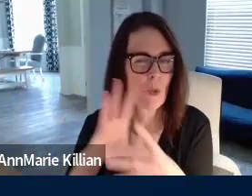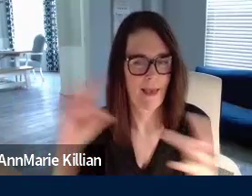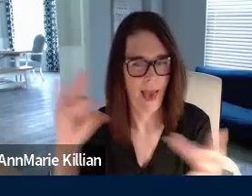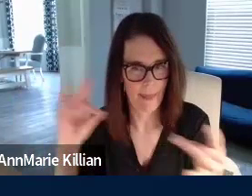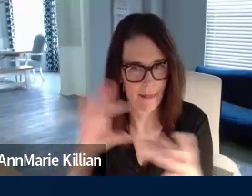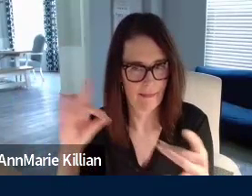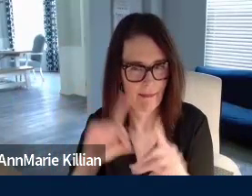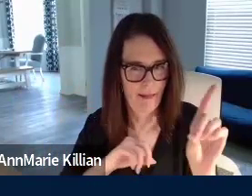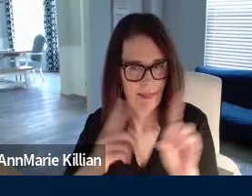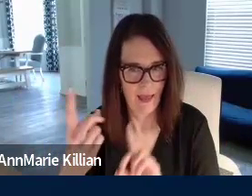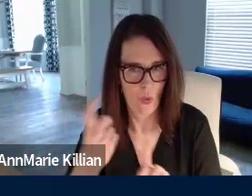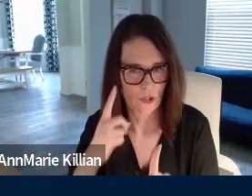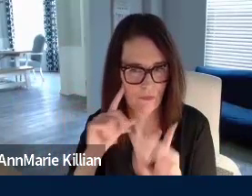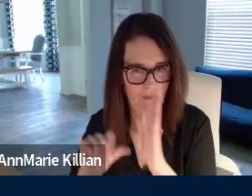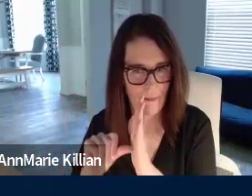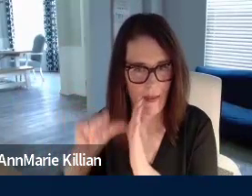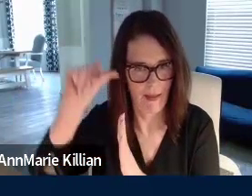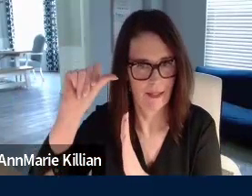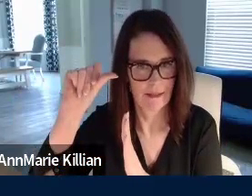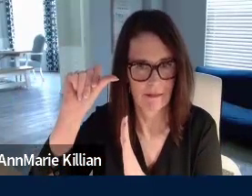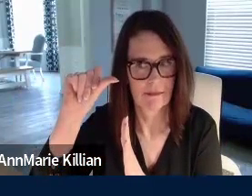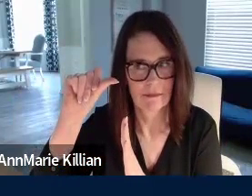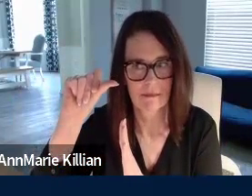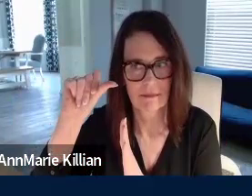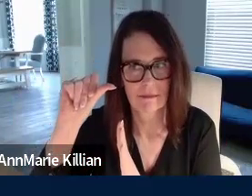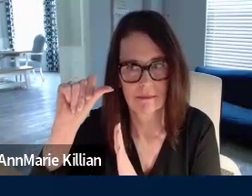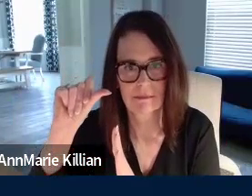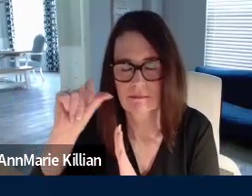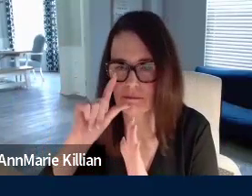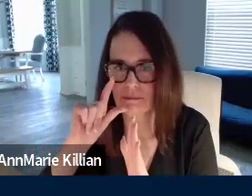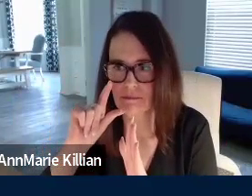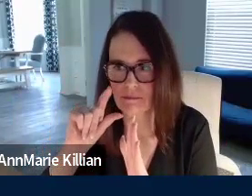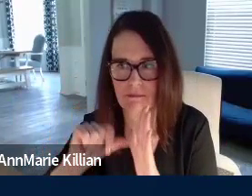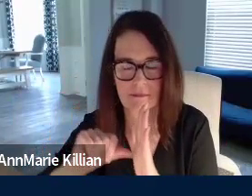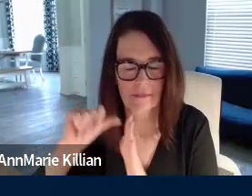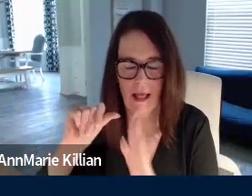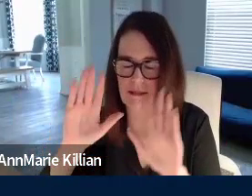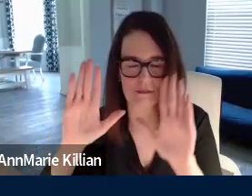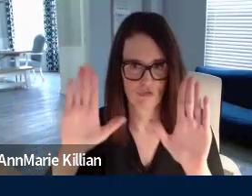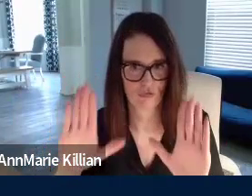Thank you. I just wanted to make a comment for the question from